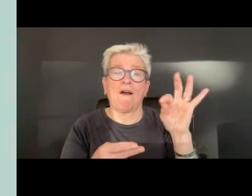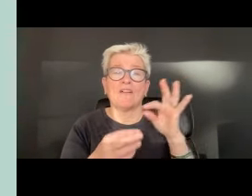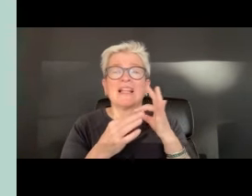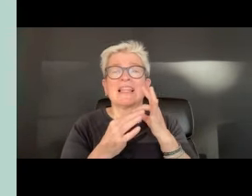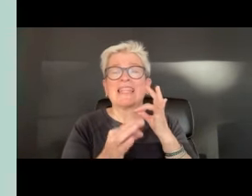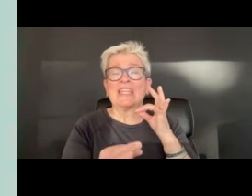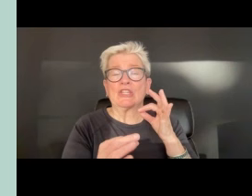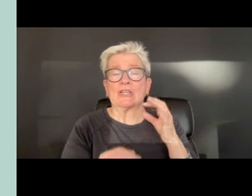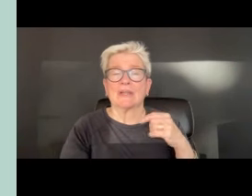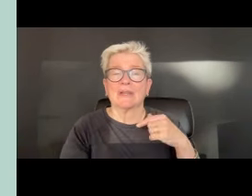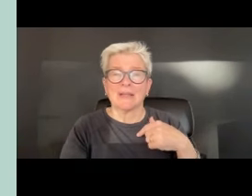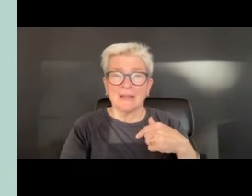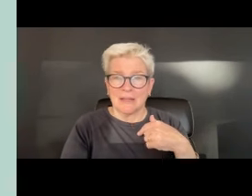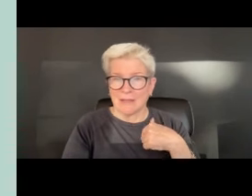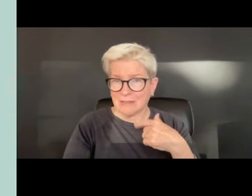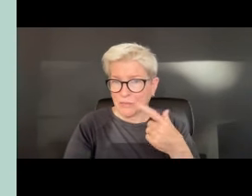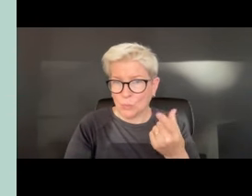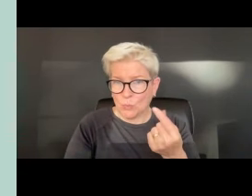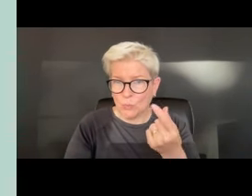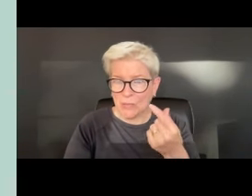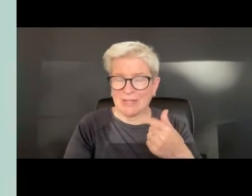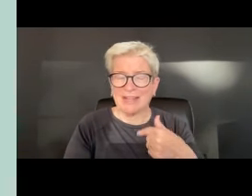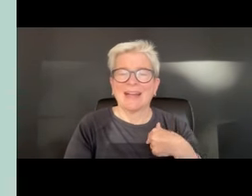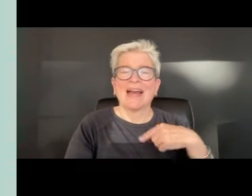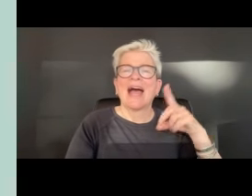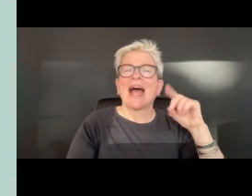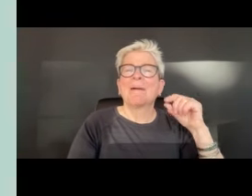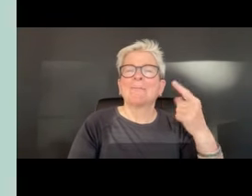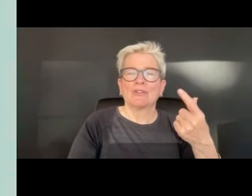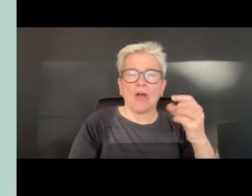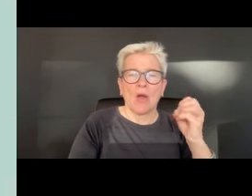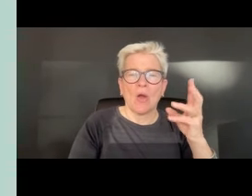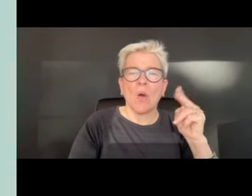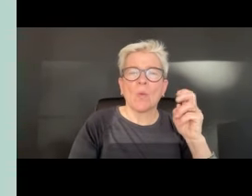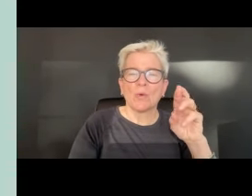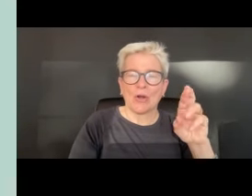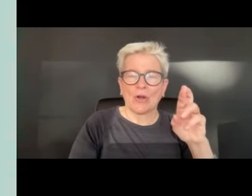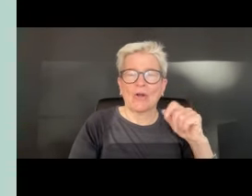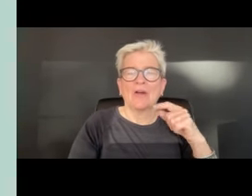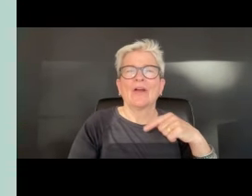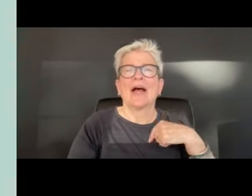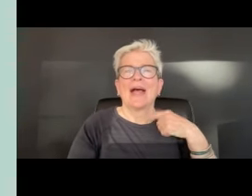being a dog owner myself and living in a neighborhood with a lot of dogs, I appreciate that question.